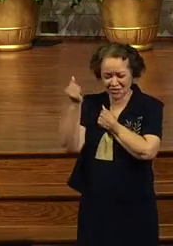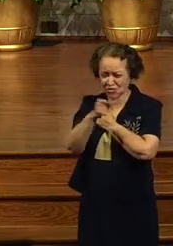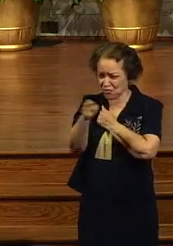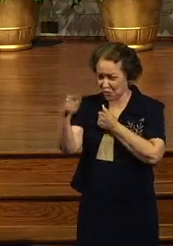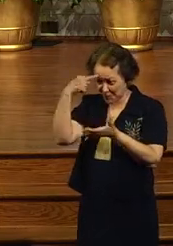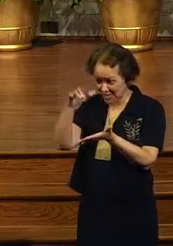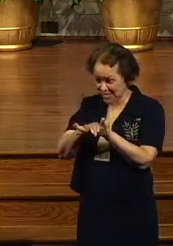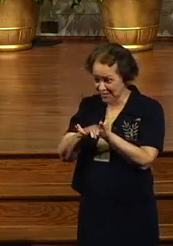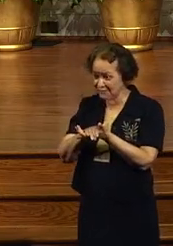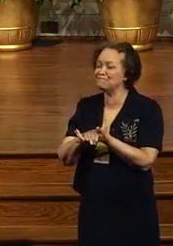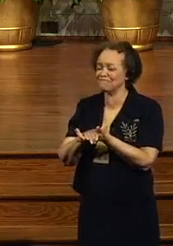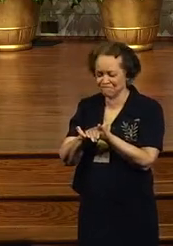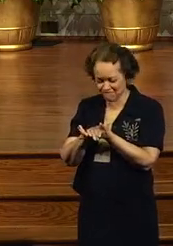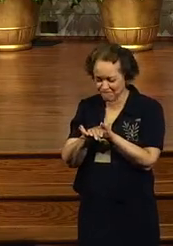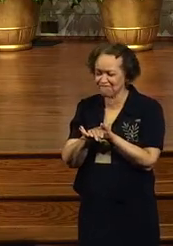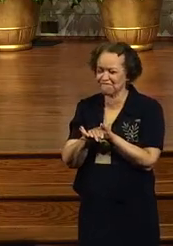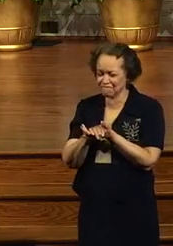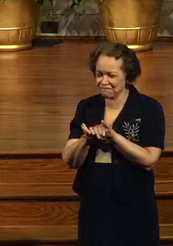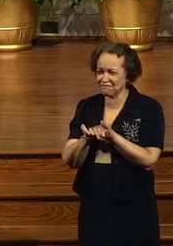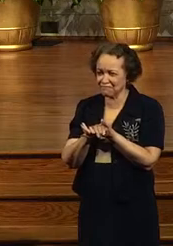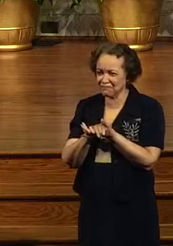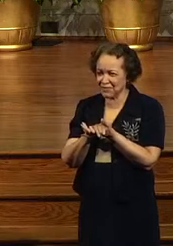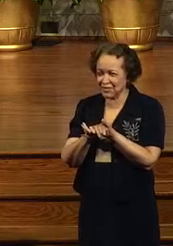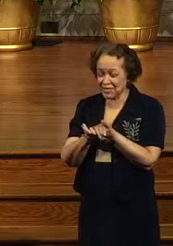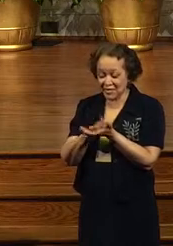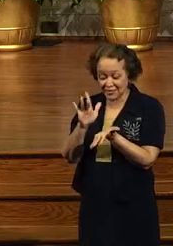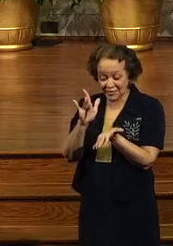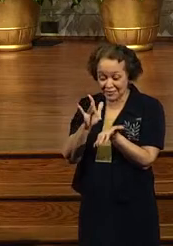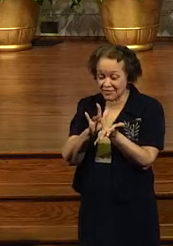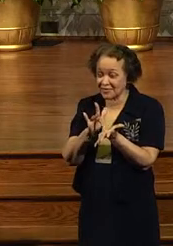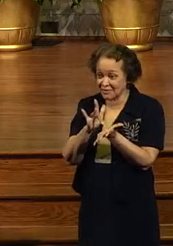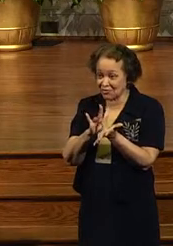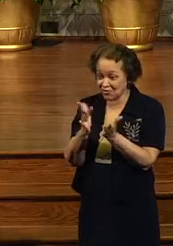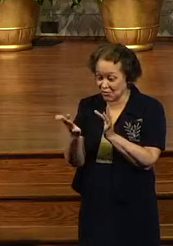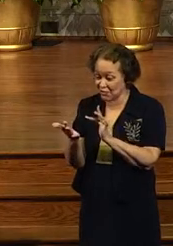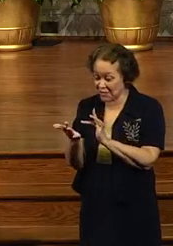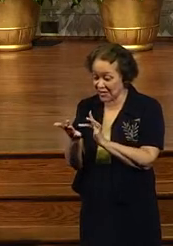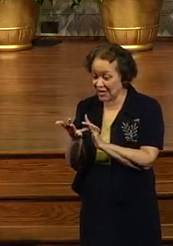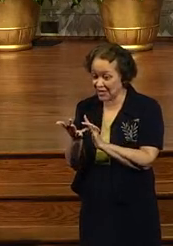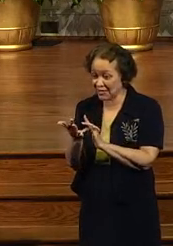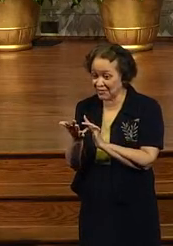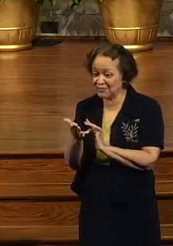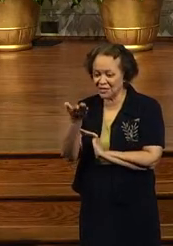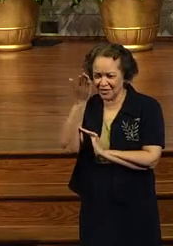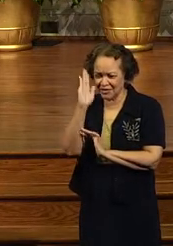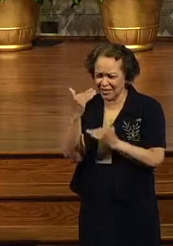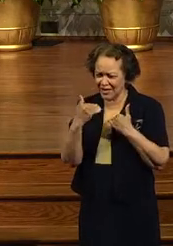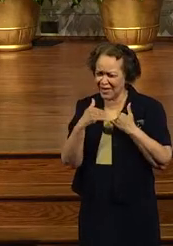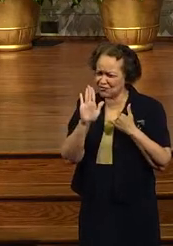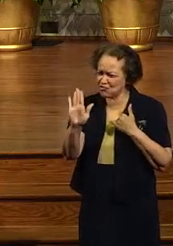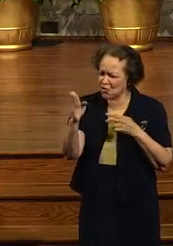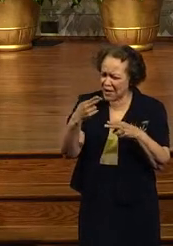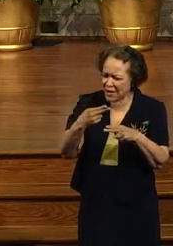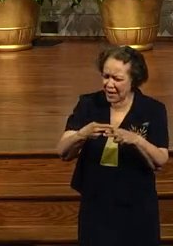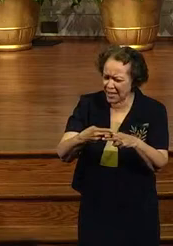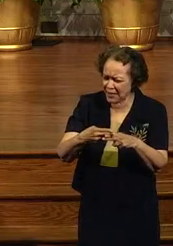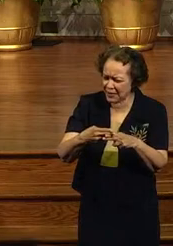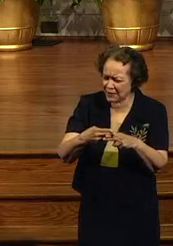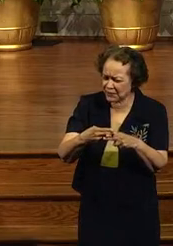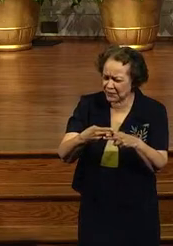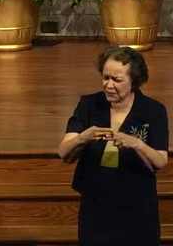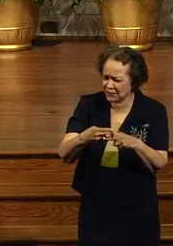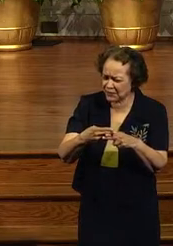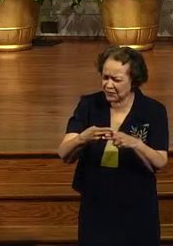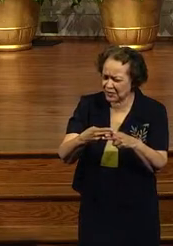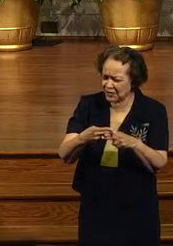today? In the center of my hands, God has your name. He has tattooed